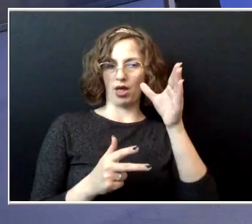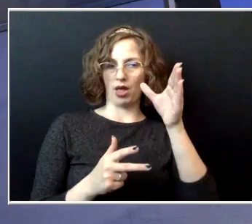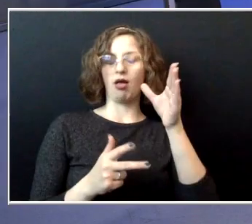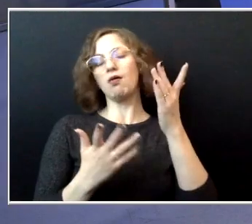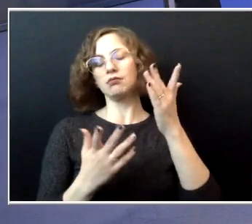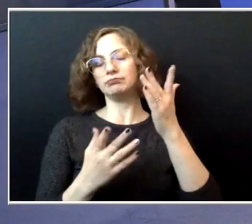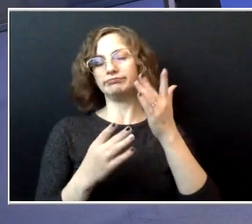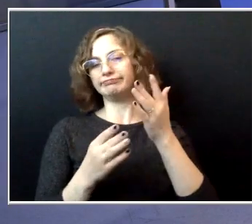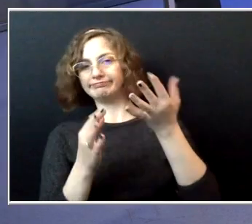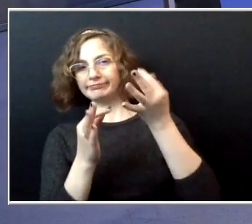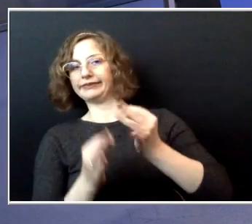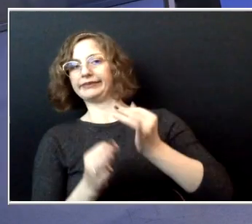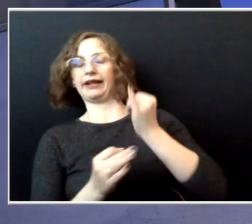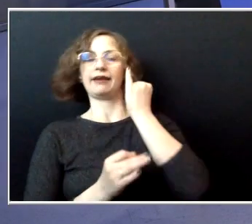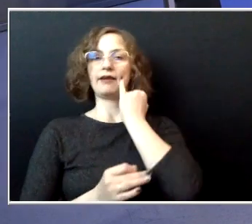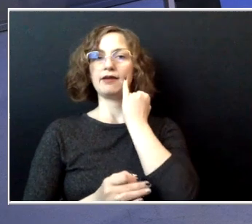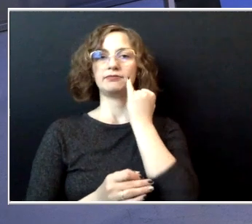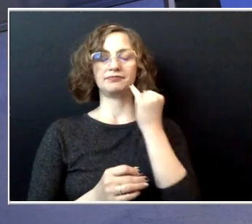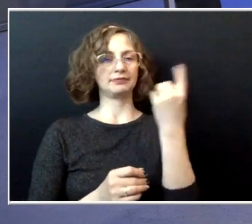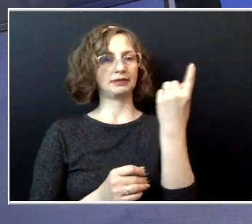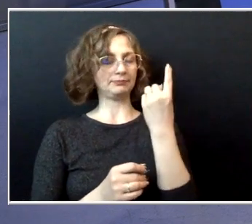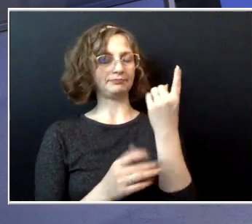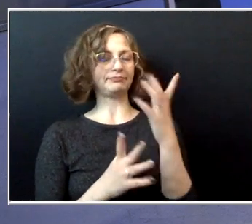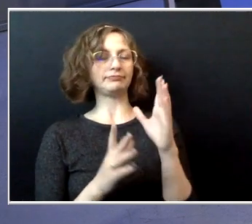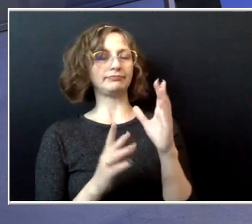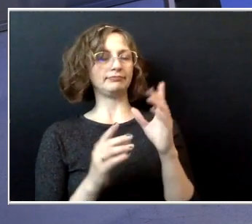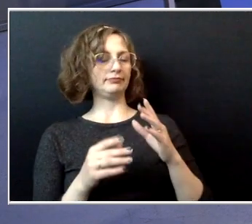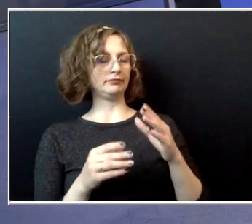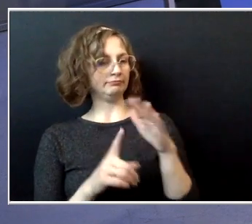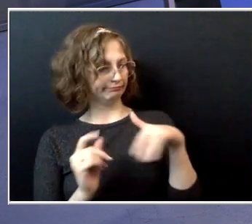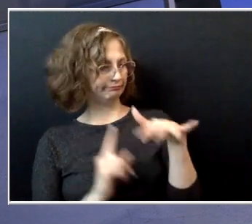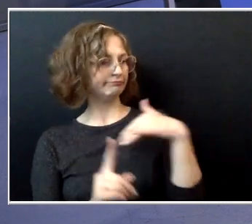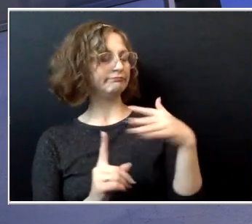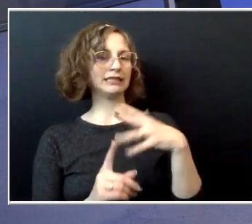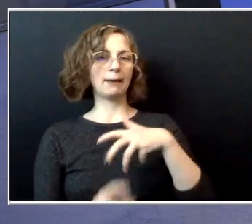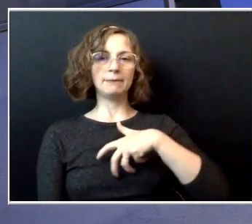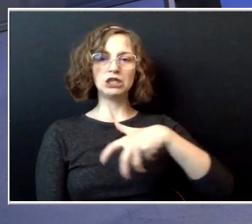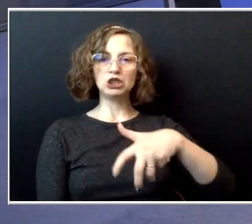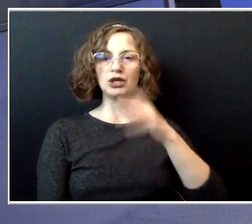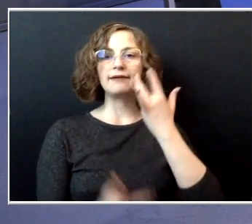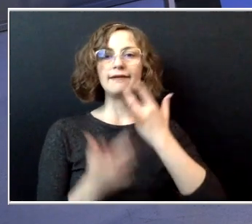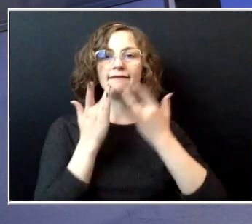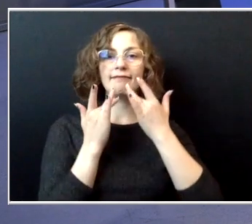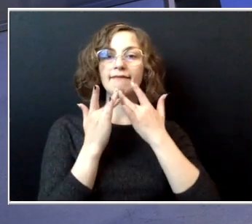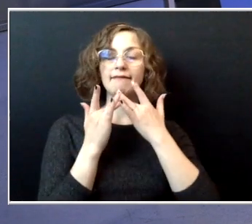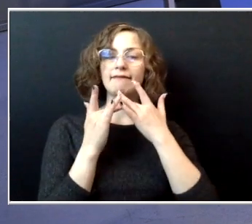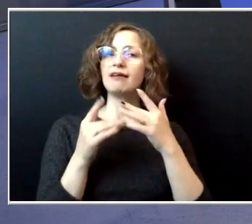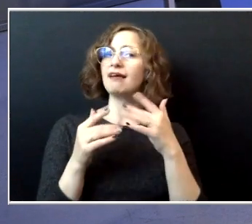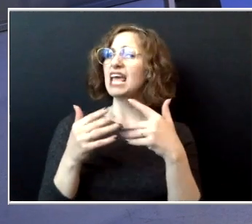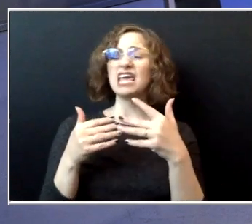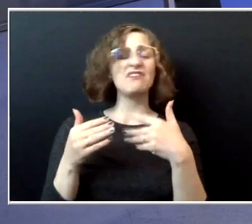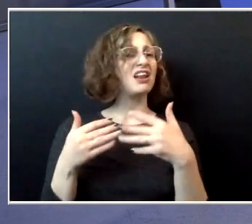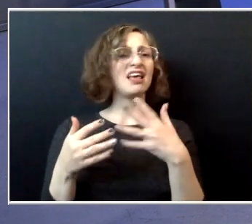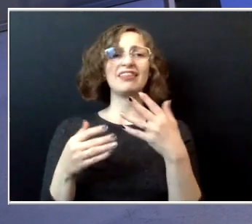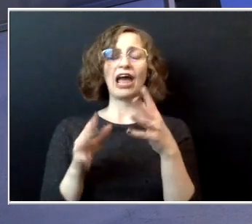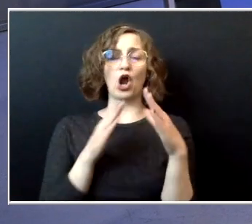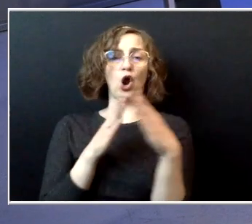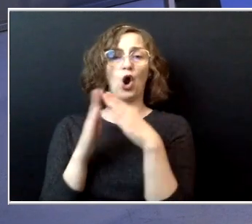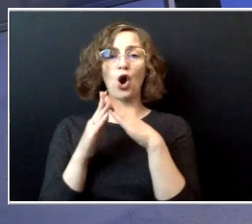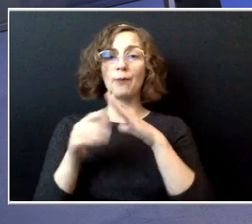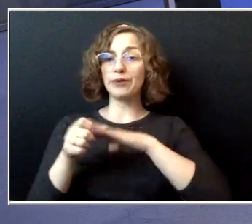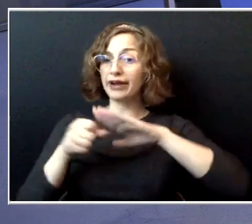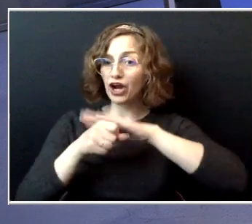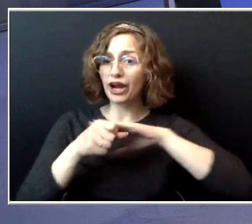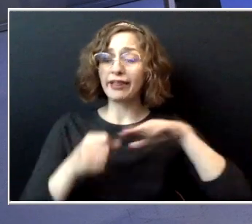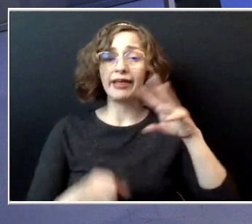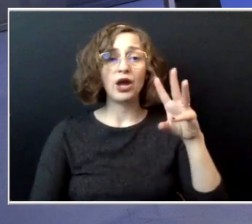Dr. Stites, even in an urban area like Wyandotte County, we can have some spaces where people have a hard time. It may not be 30 miles, but they may not be able